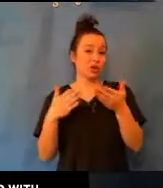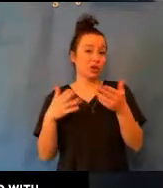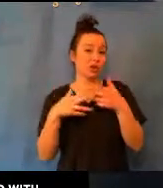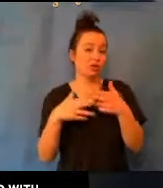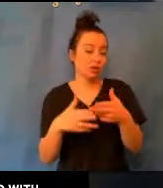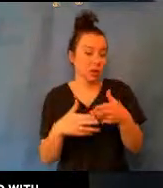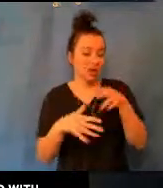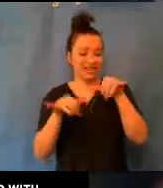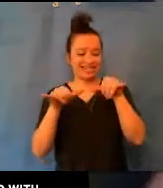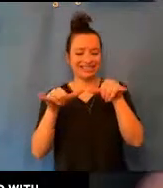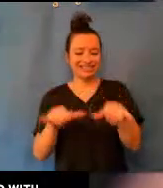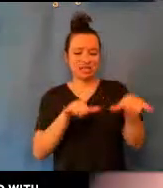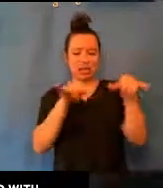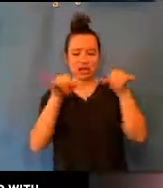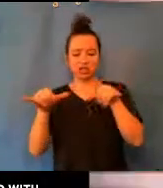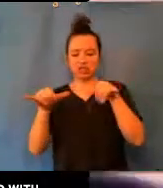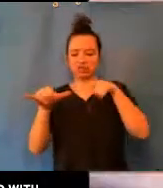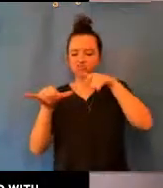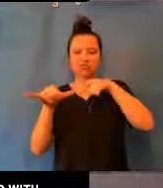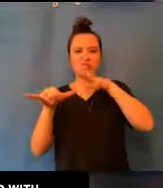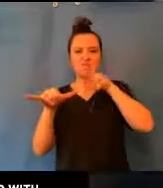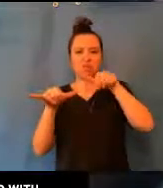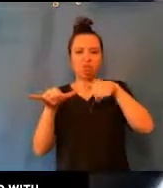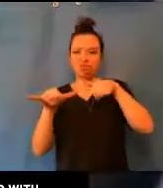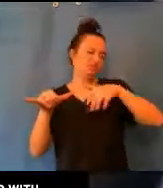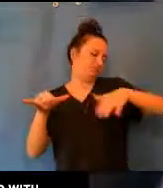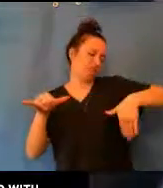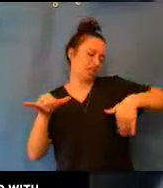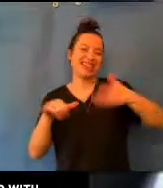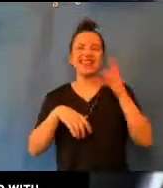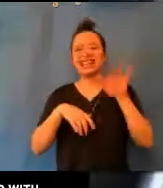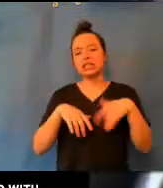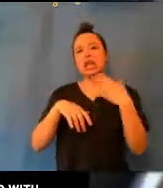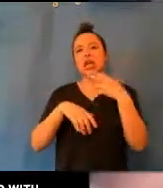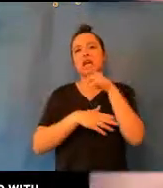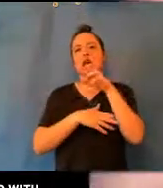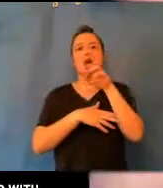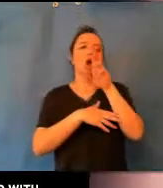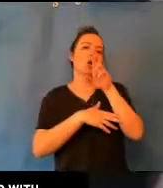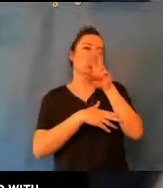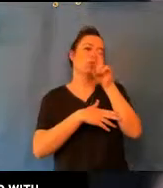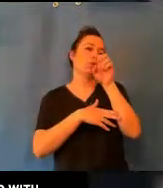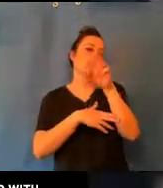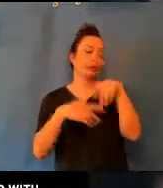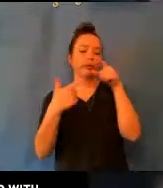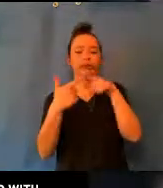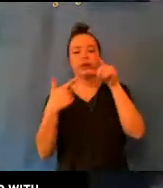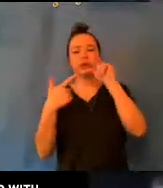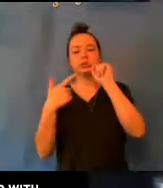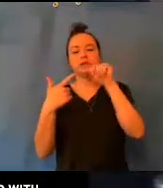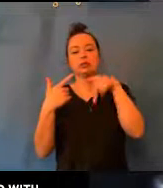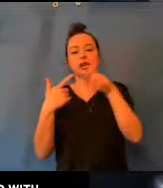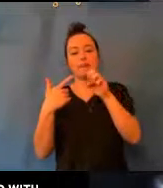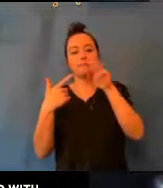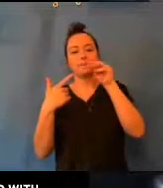measurement. We won't really talk about those too much, but we all know like our tape measure has inches.